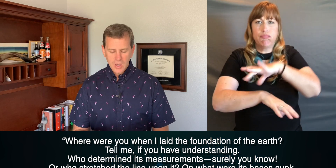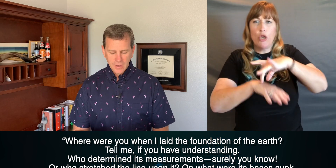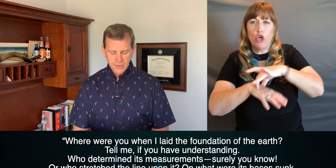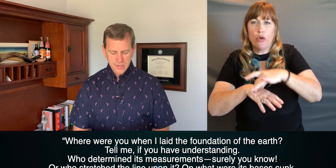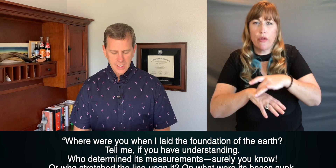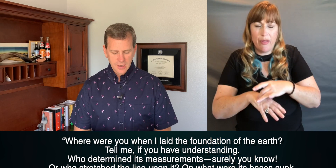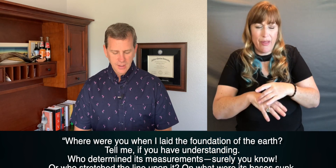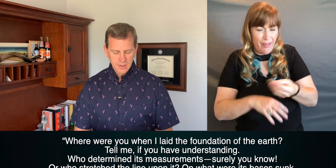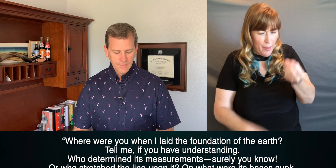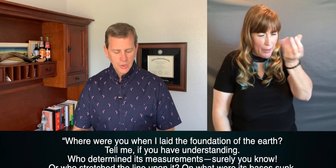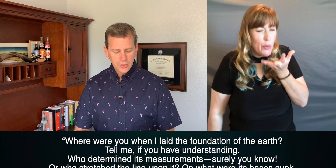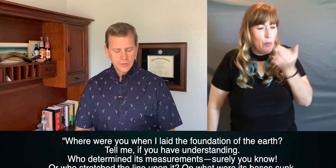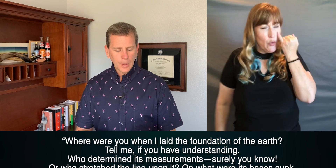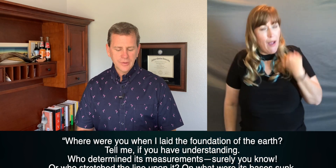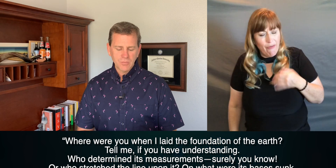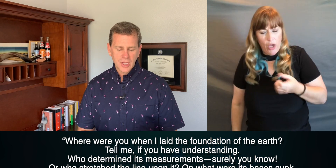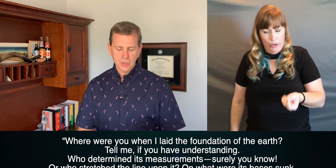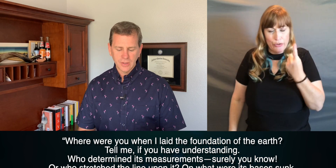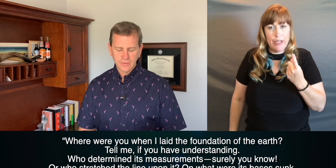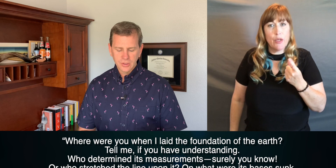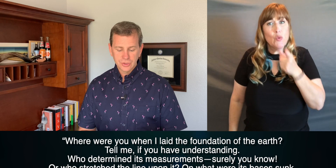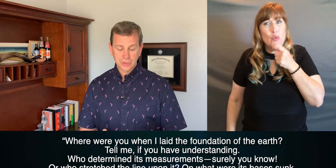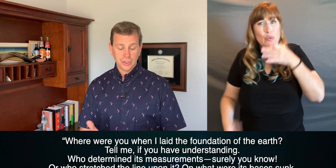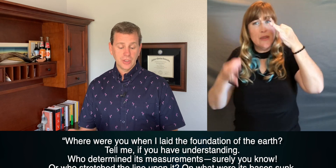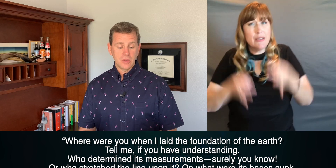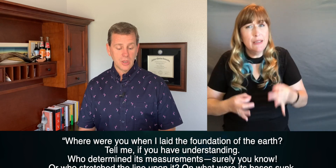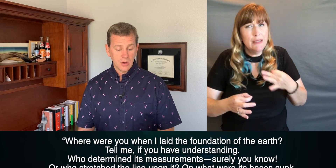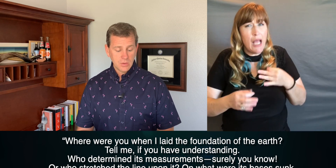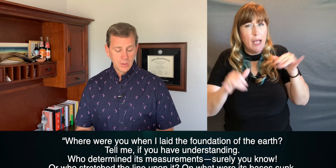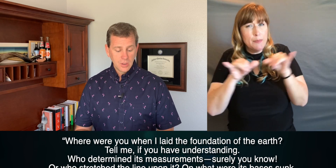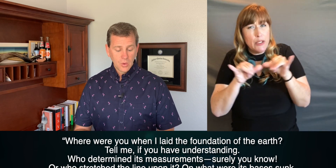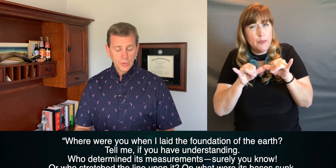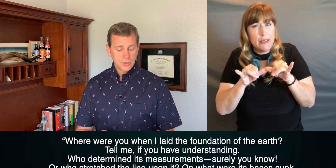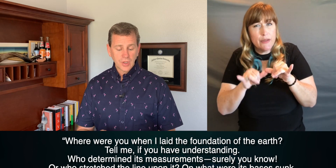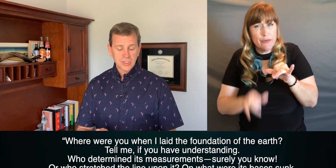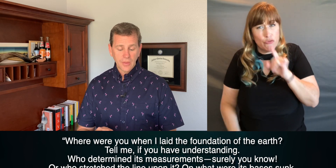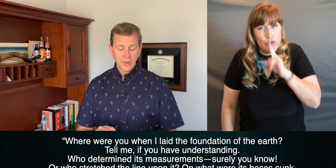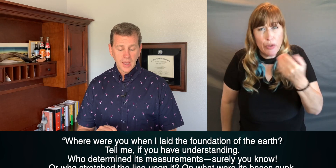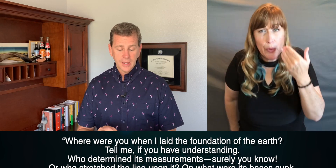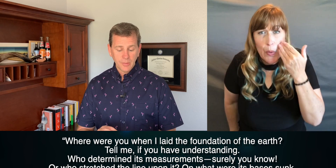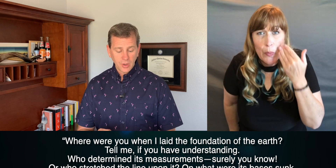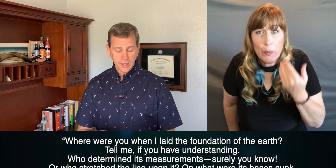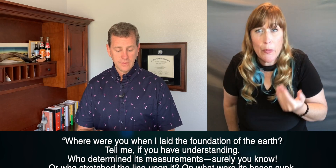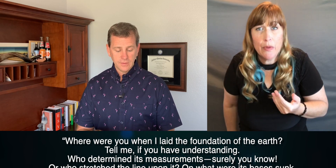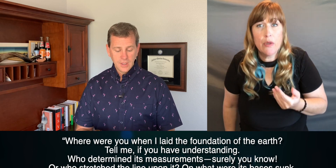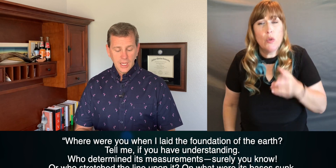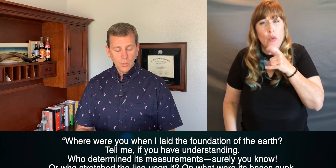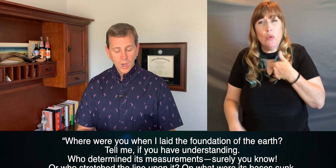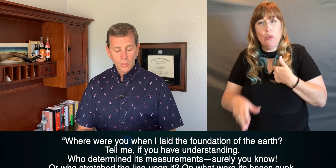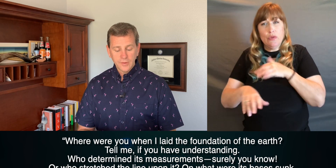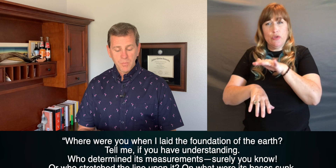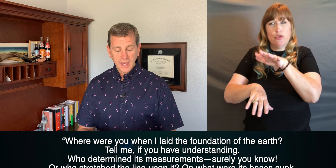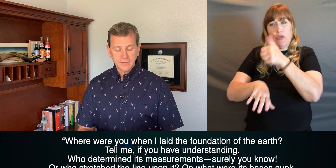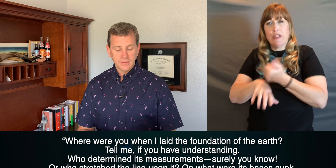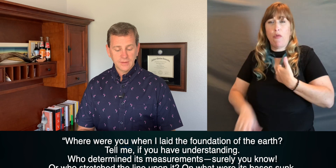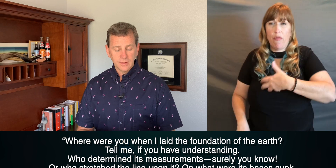if you have understanding. Who determines its measurements? Surely you know. Or who stretched out the line upon it? And what